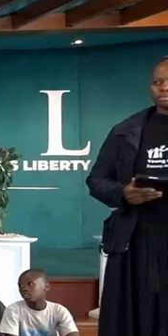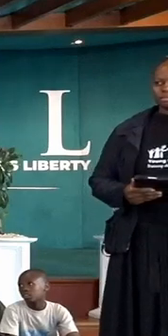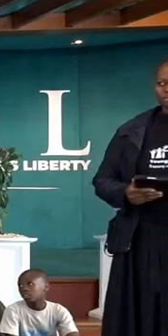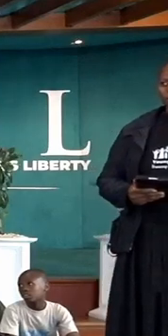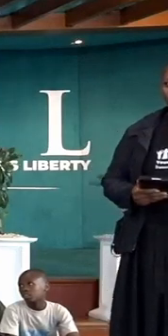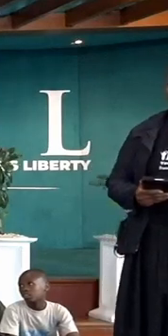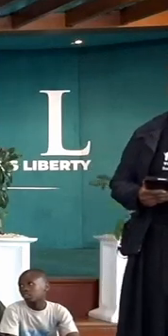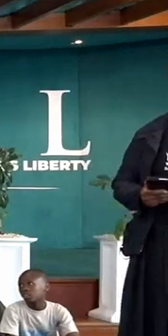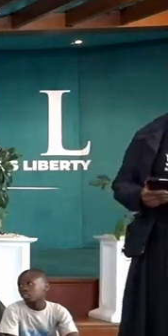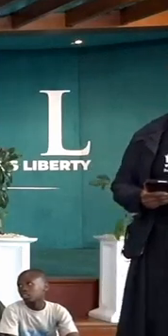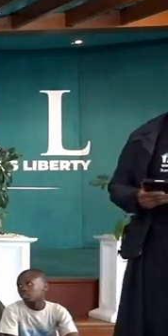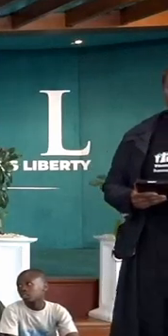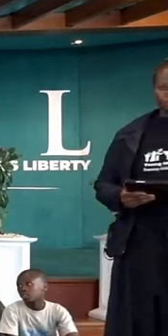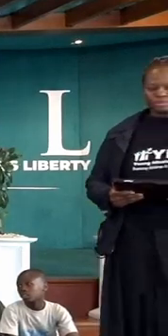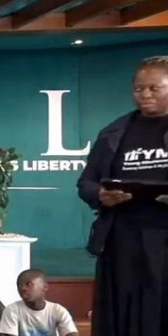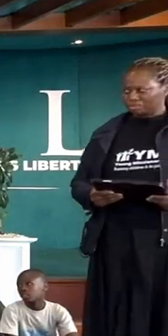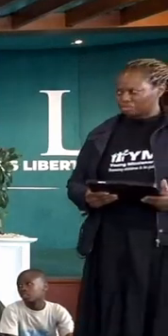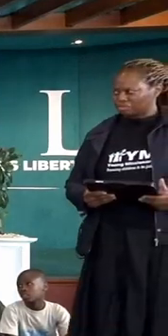It will come down.